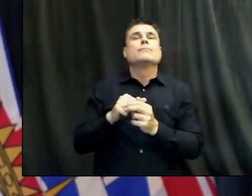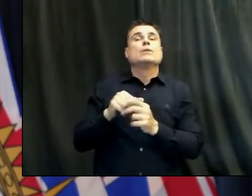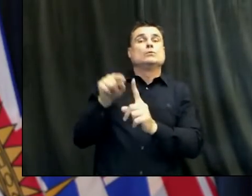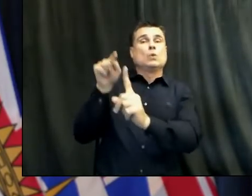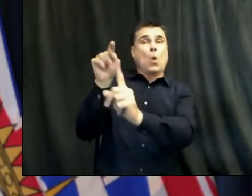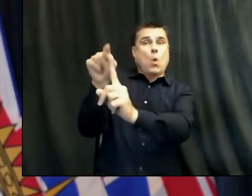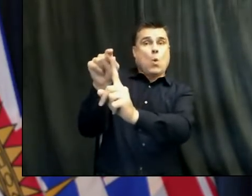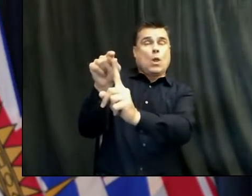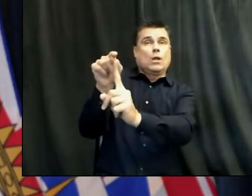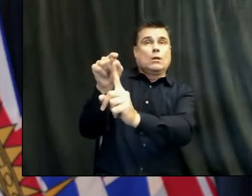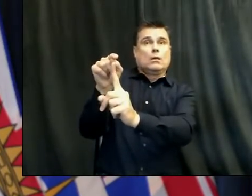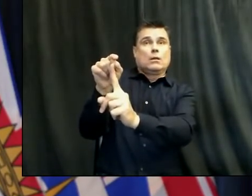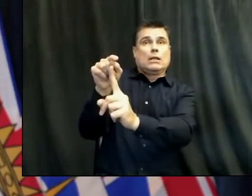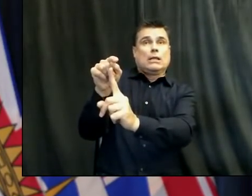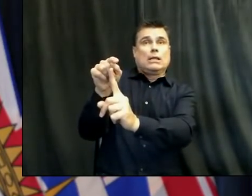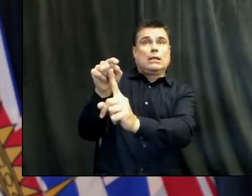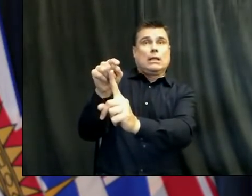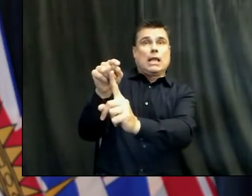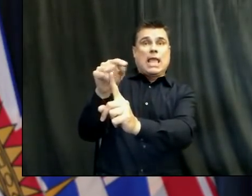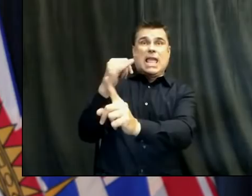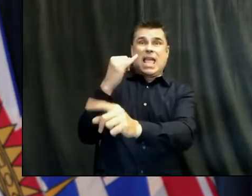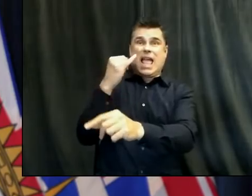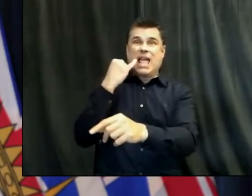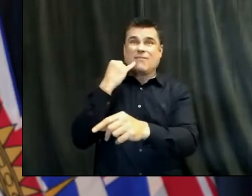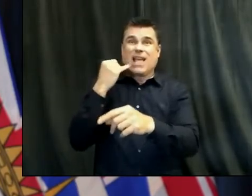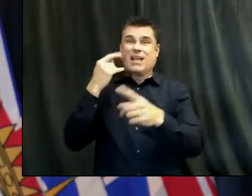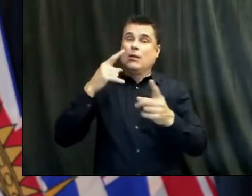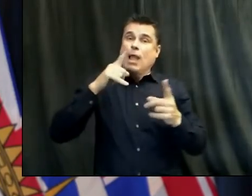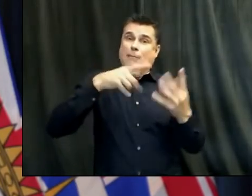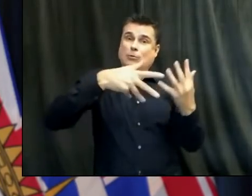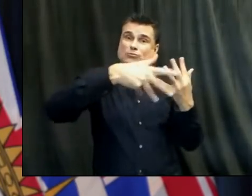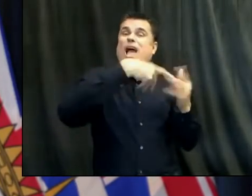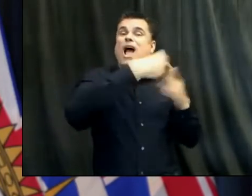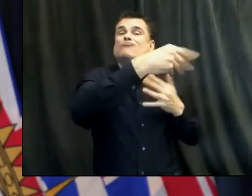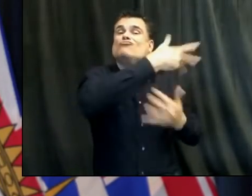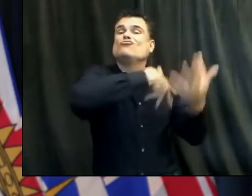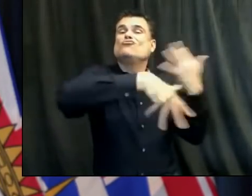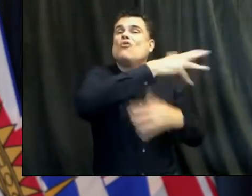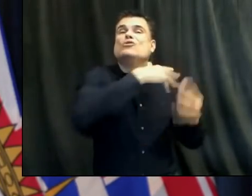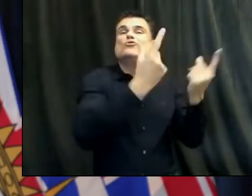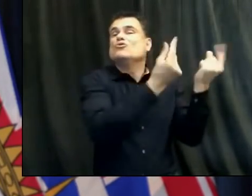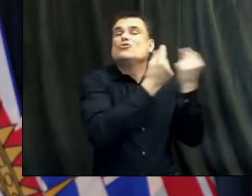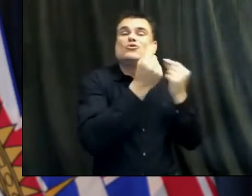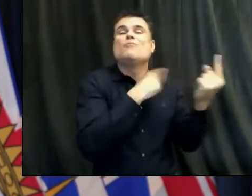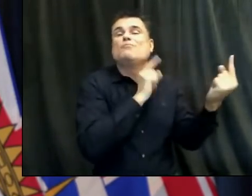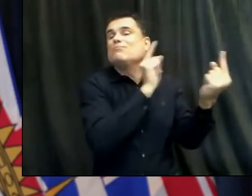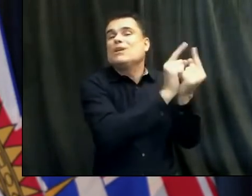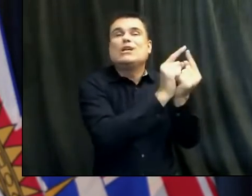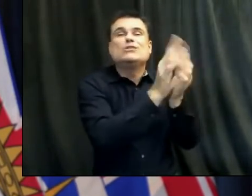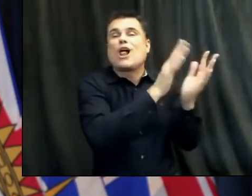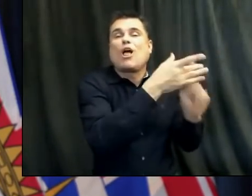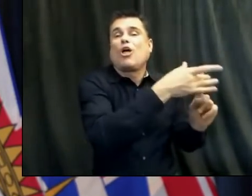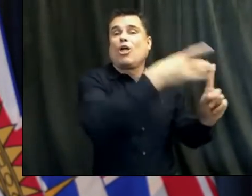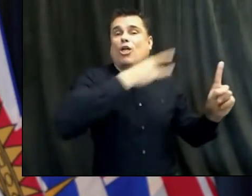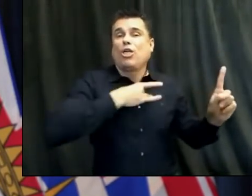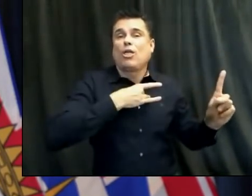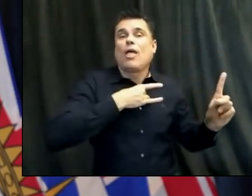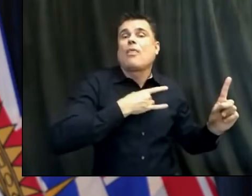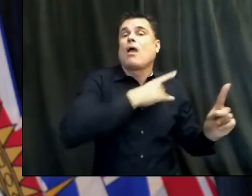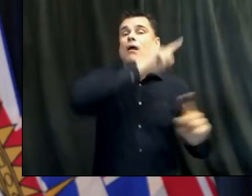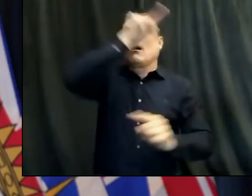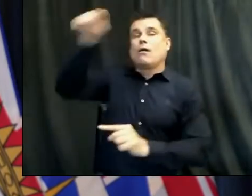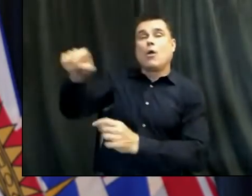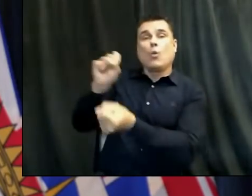poultry plant where things had slipped and there was clusters, quite a large number of people who were